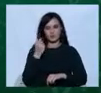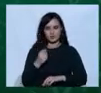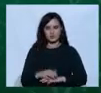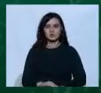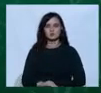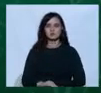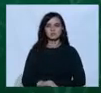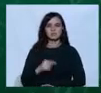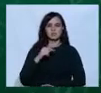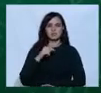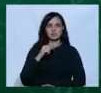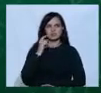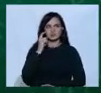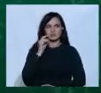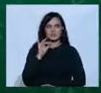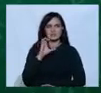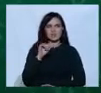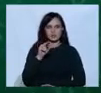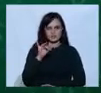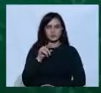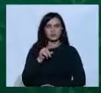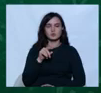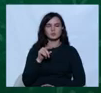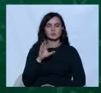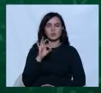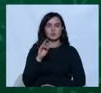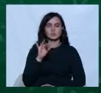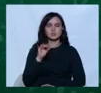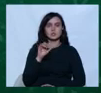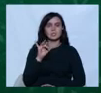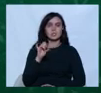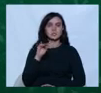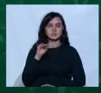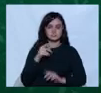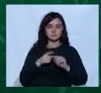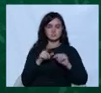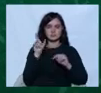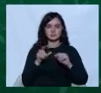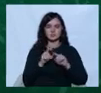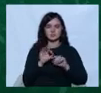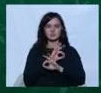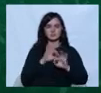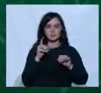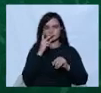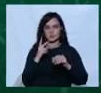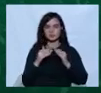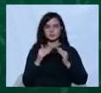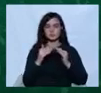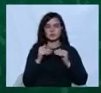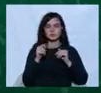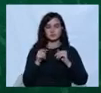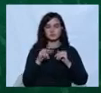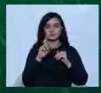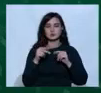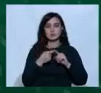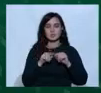followed by a look at 4 of our characters. Next, we moved on to the setting of the 16th century in Venice and